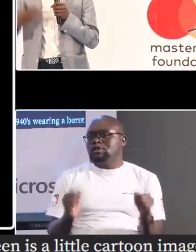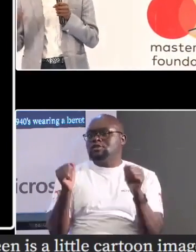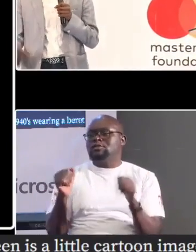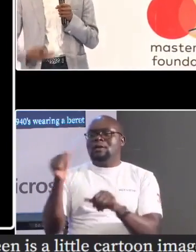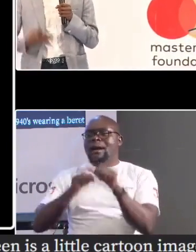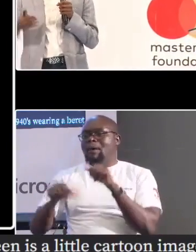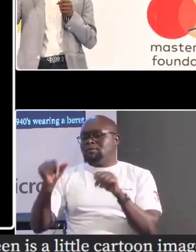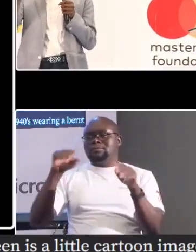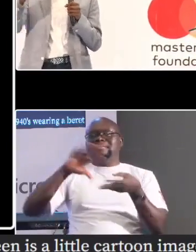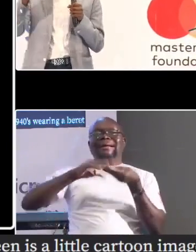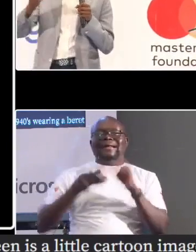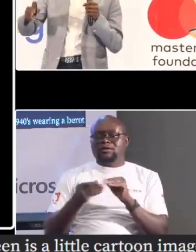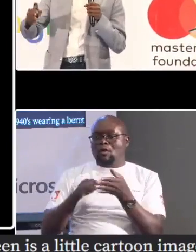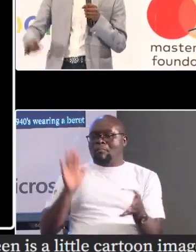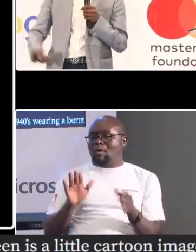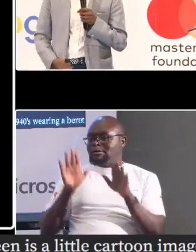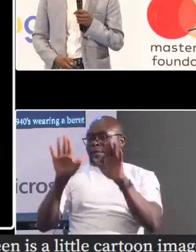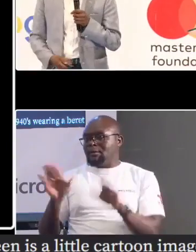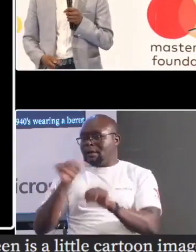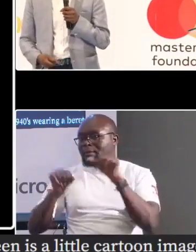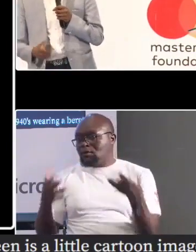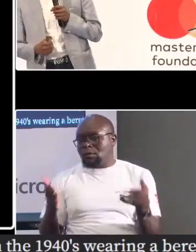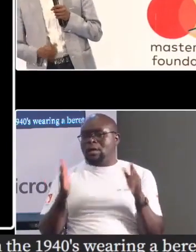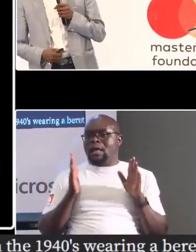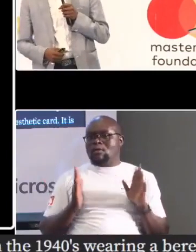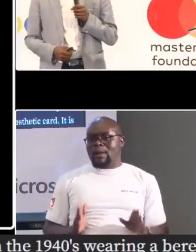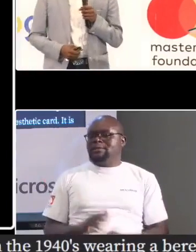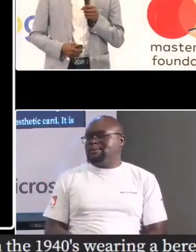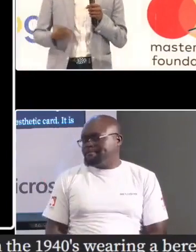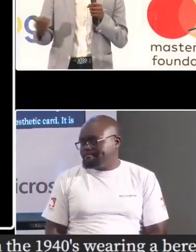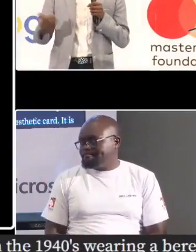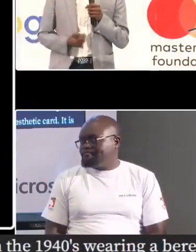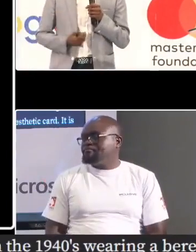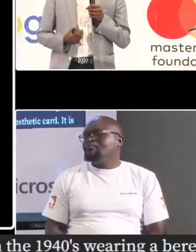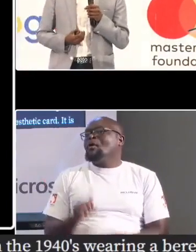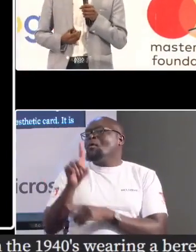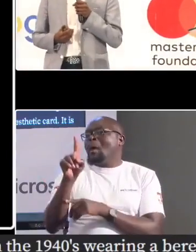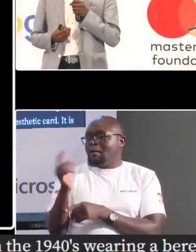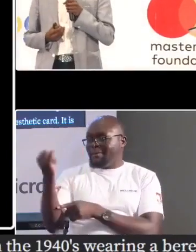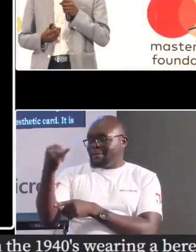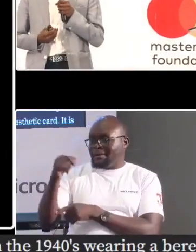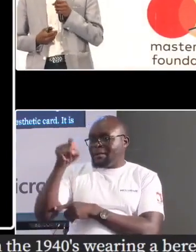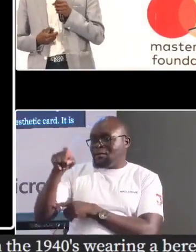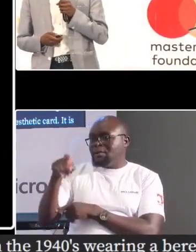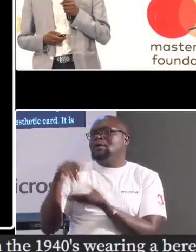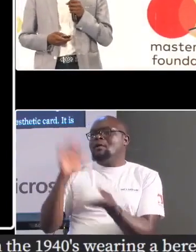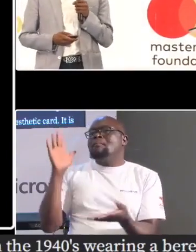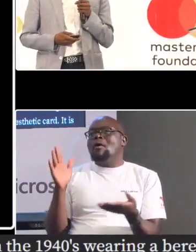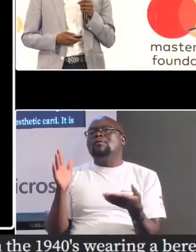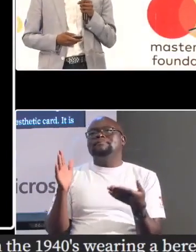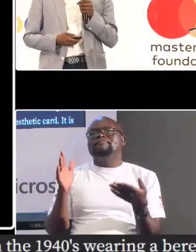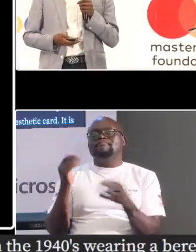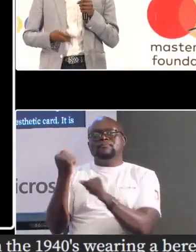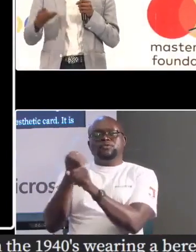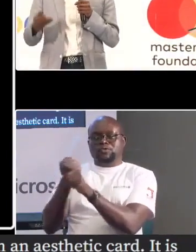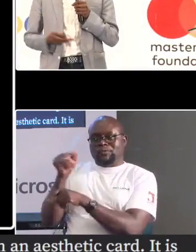It's about creation. And most importantly, it's about humanity. One of the myths of design is you need lots of post-it notes to do